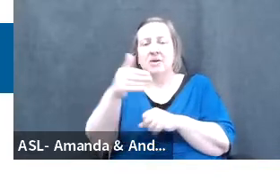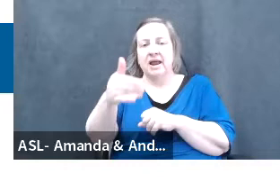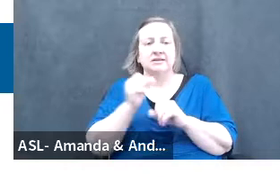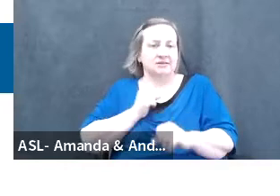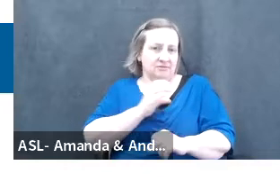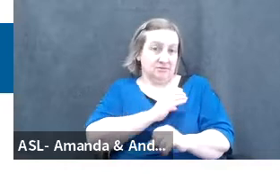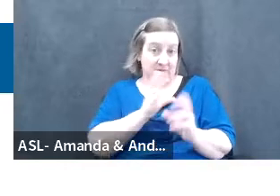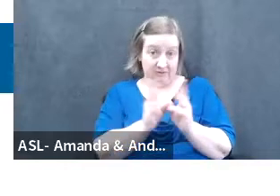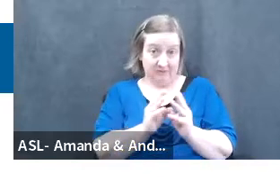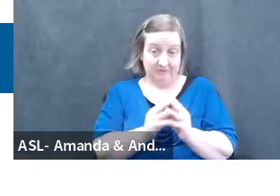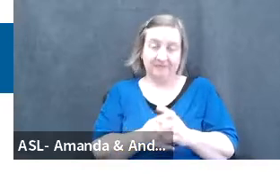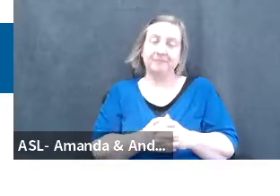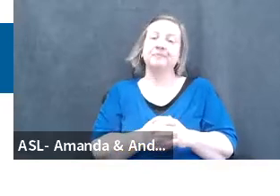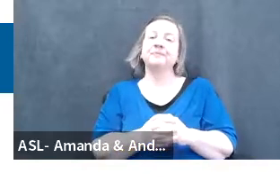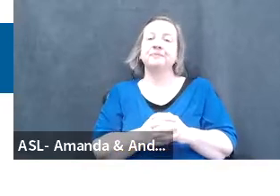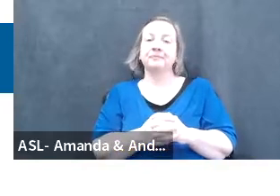meeting.